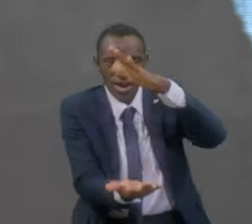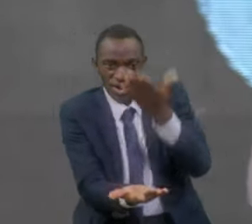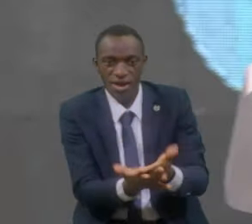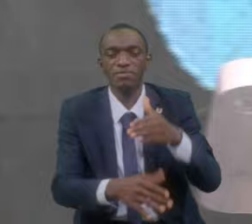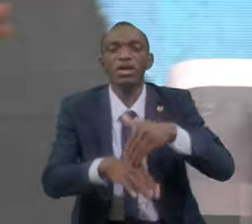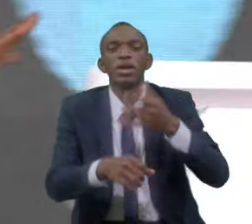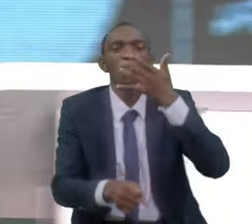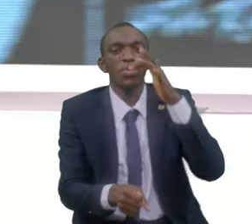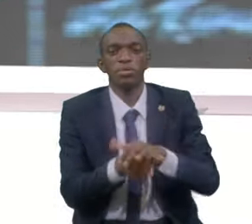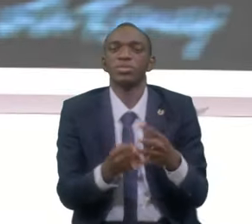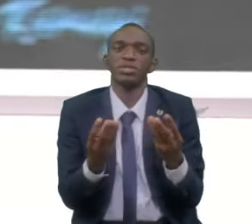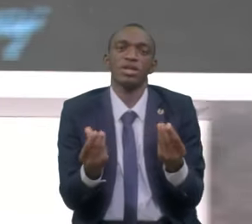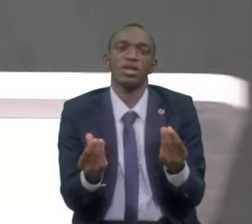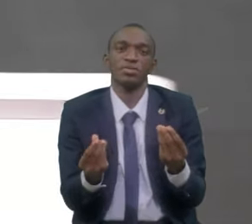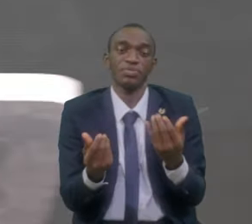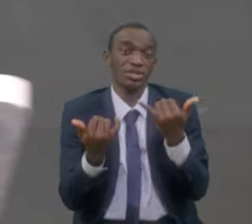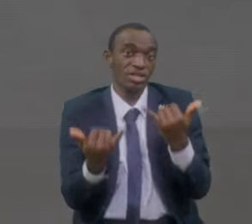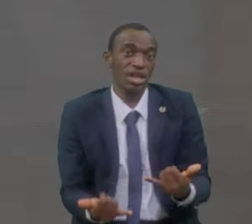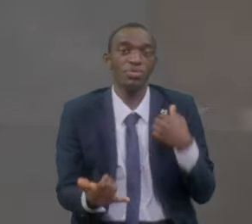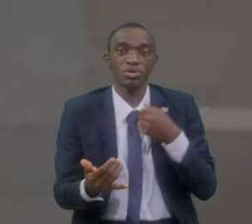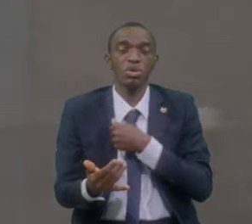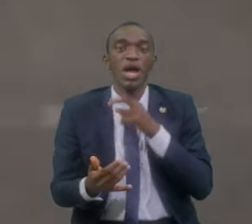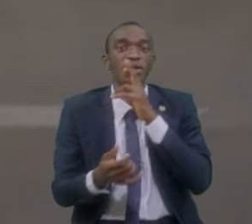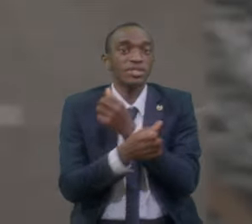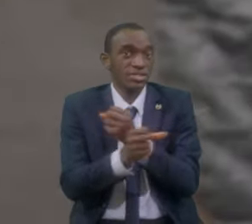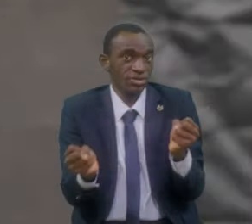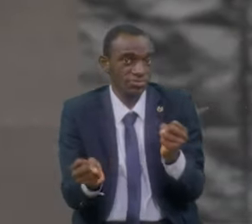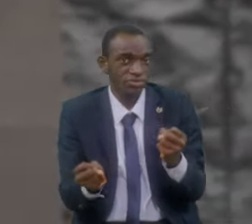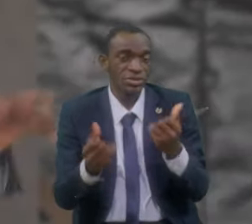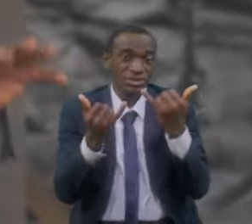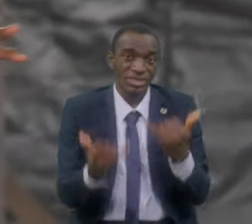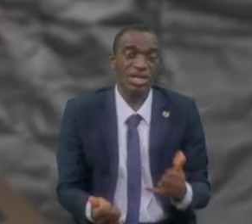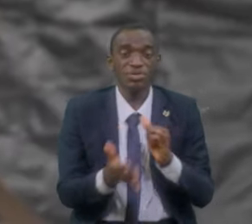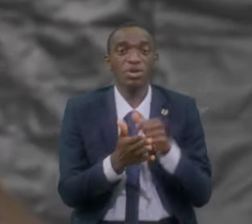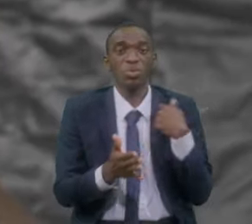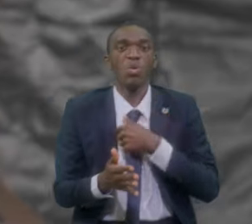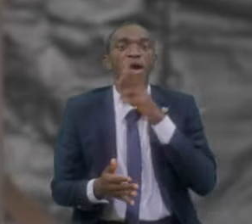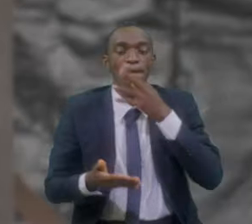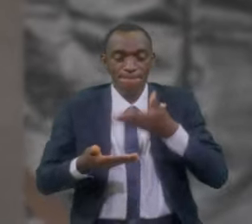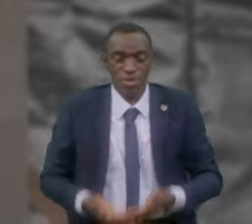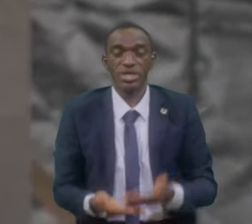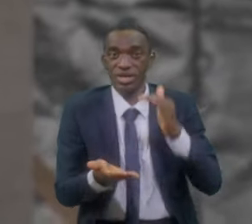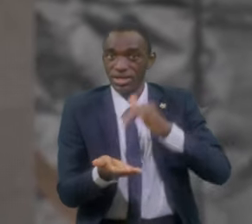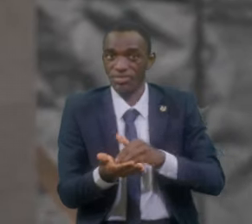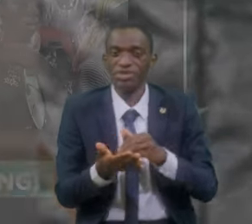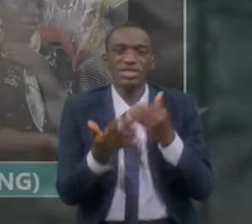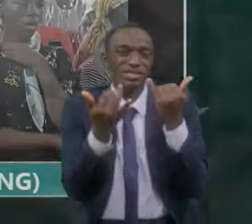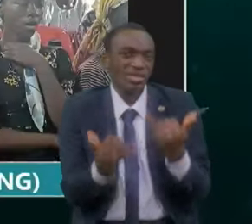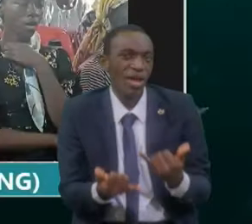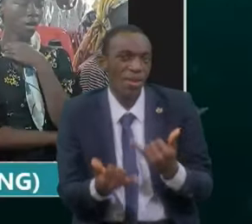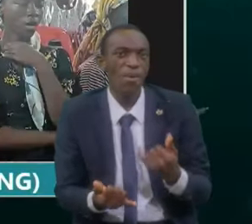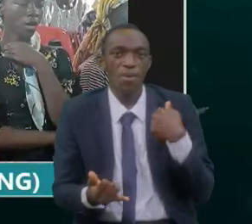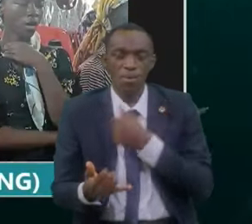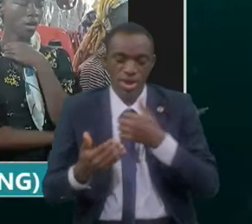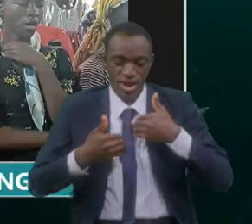now that we're saved, now that we're born again, now that a new heart,